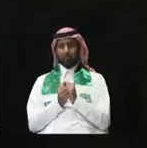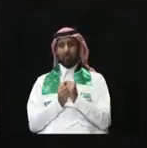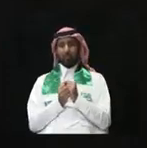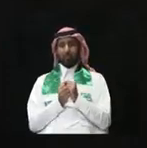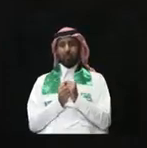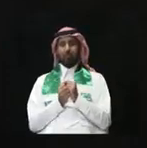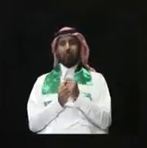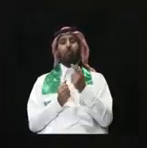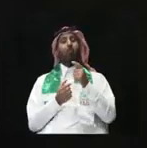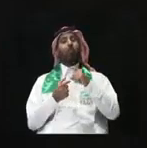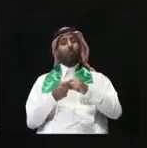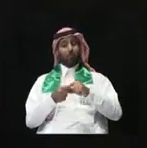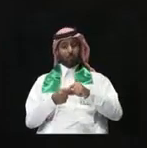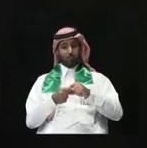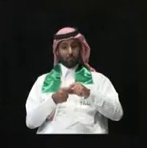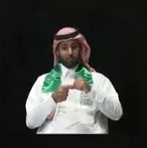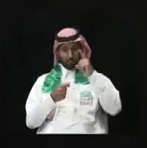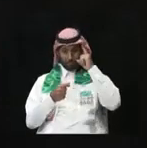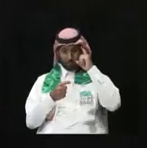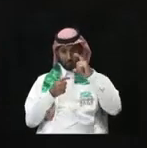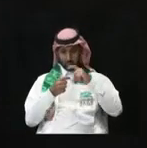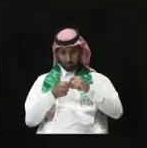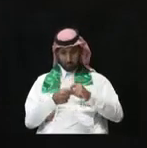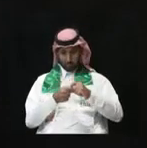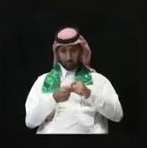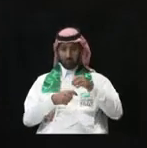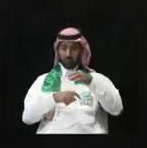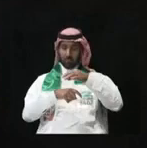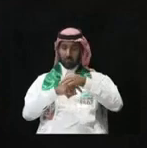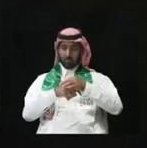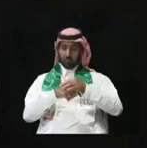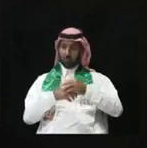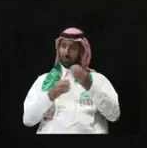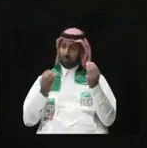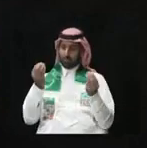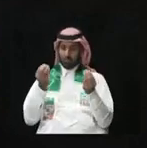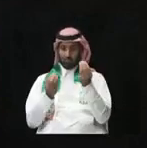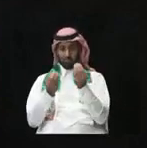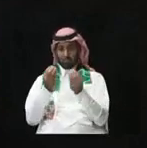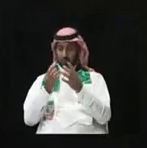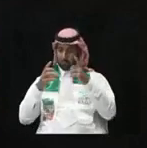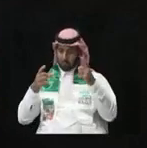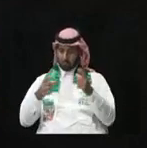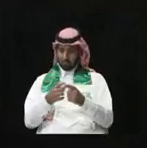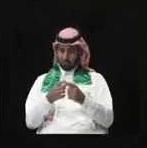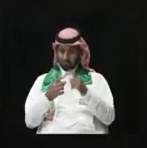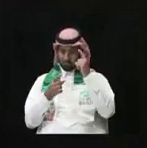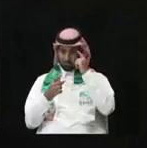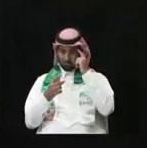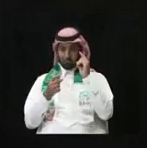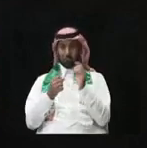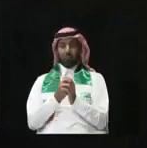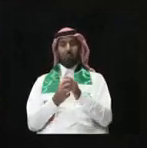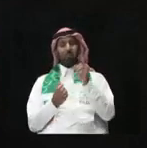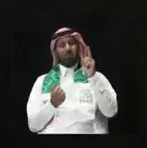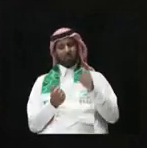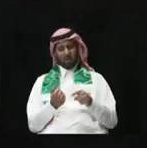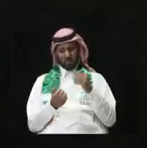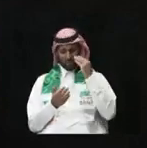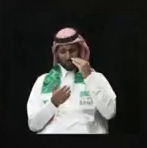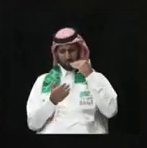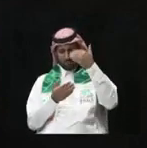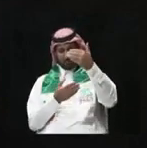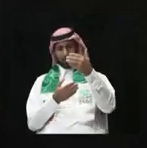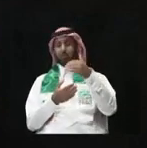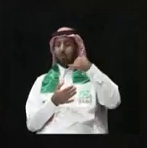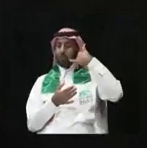For communication, it connects people. The good thing, it connects people. With just one click, you can